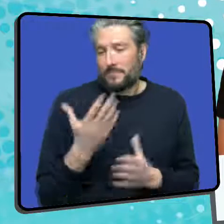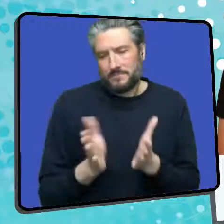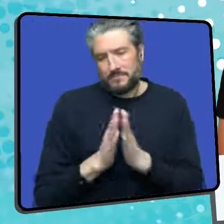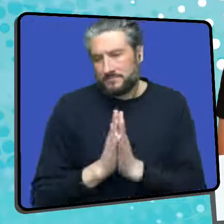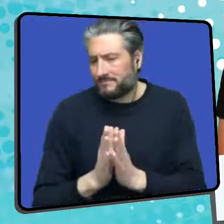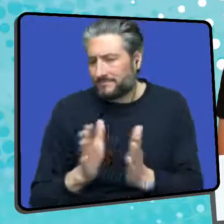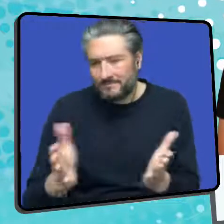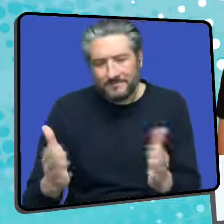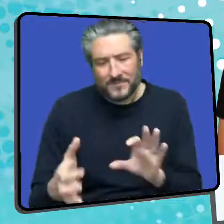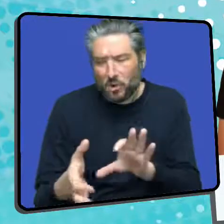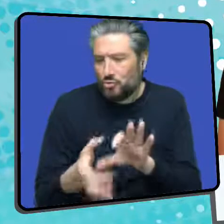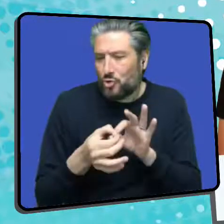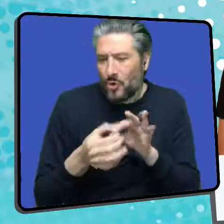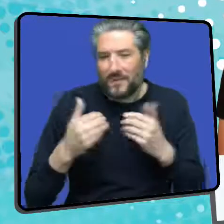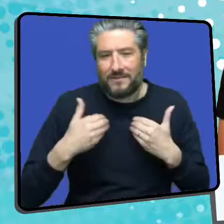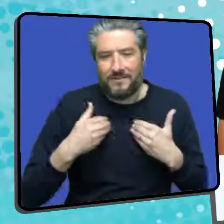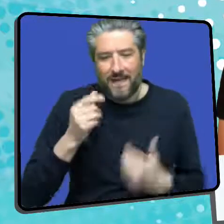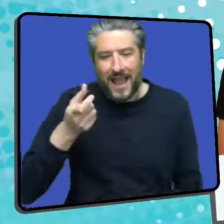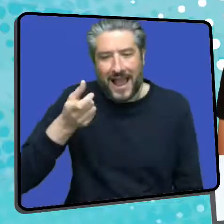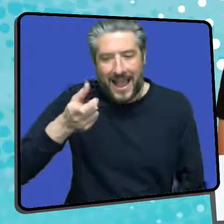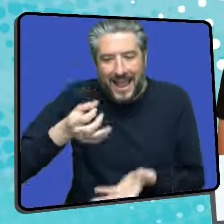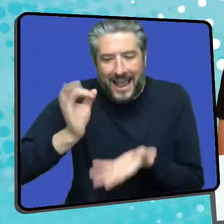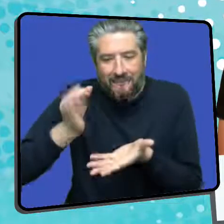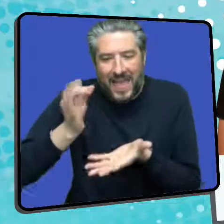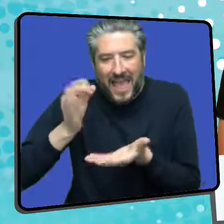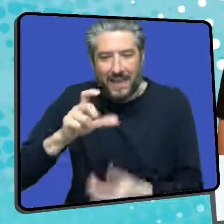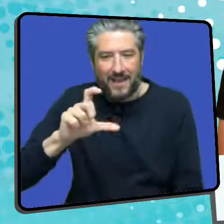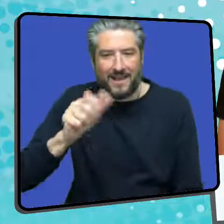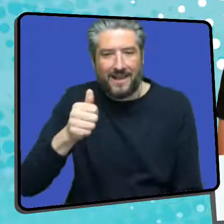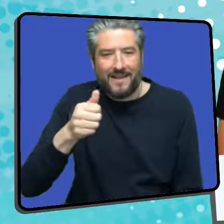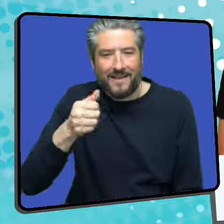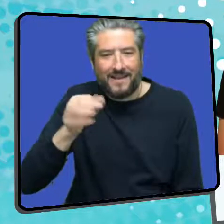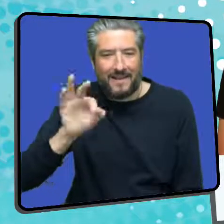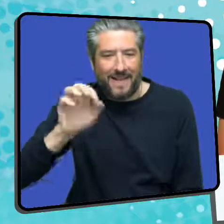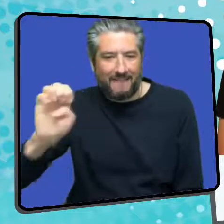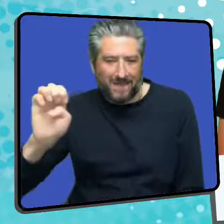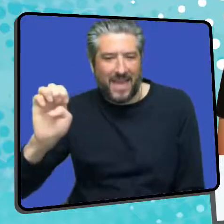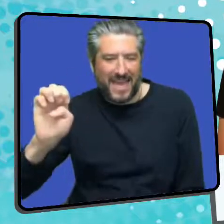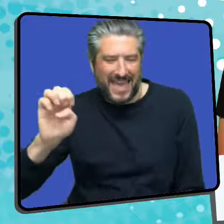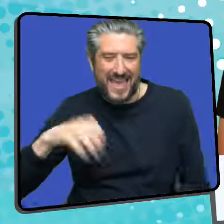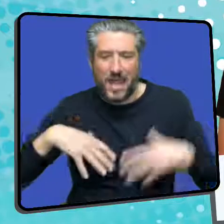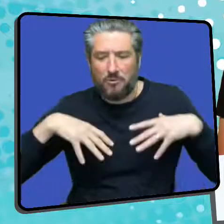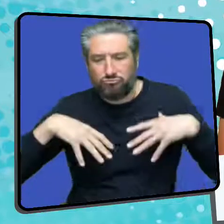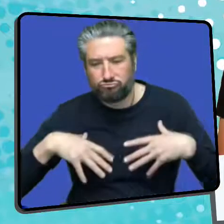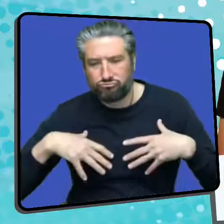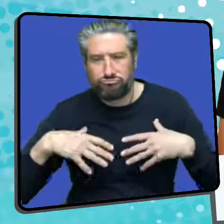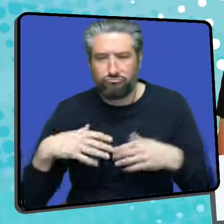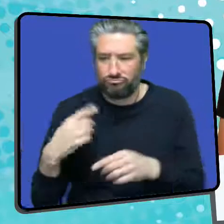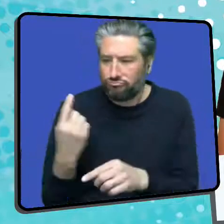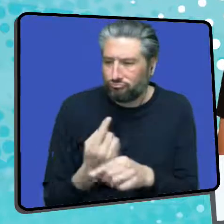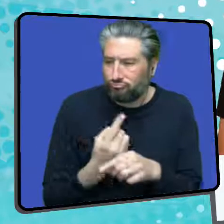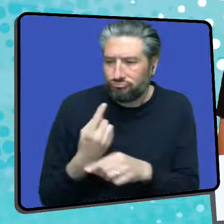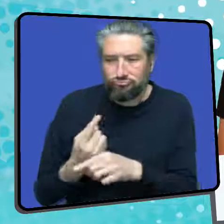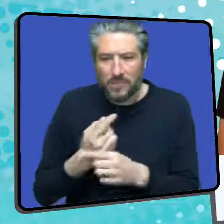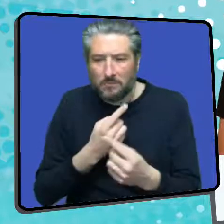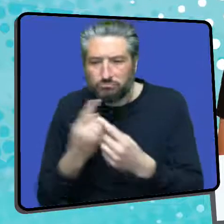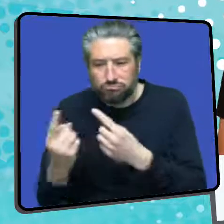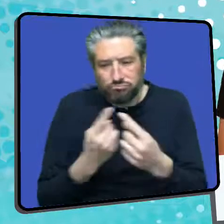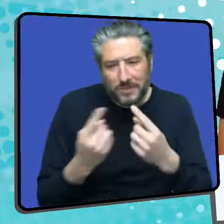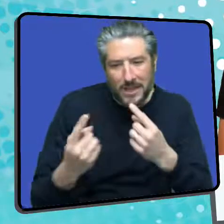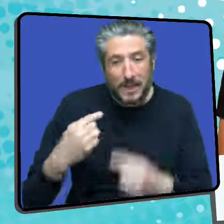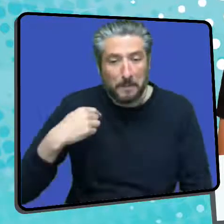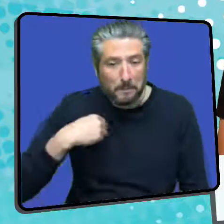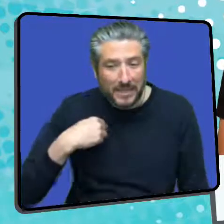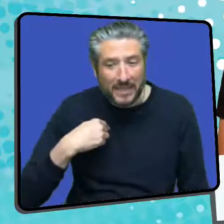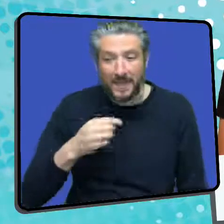So the whole idea of the cafe is meeting up informally, chat with myself and Henk, or probably more likely you want to chat